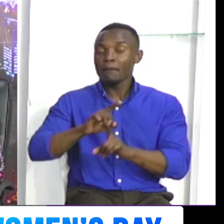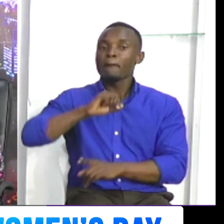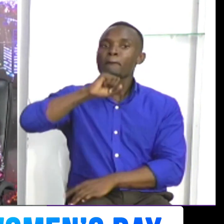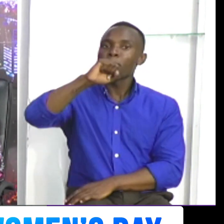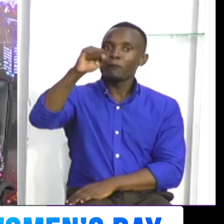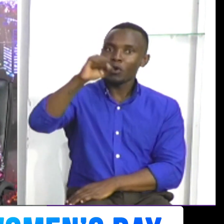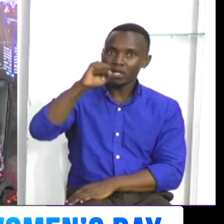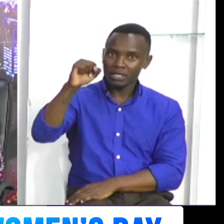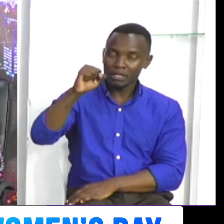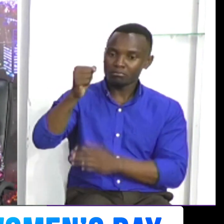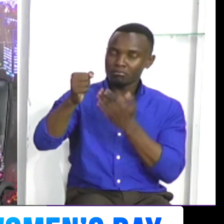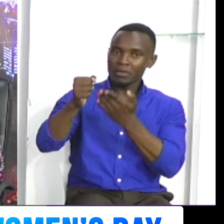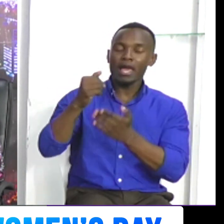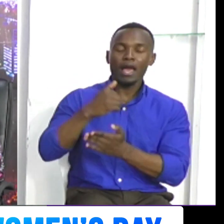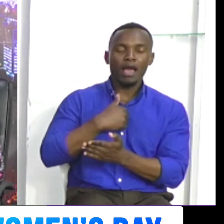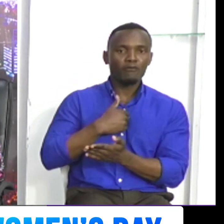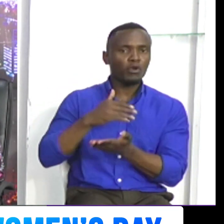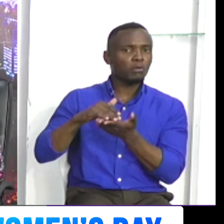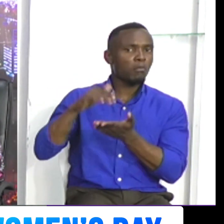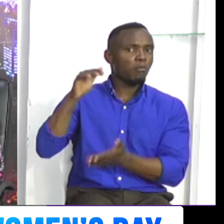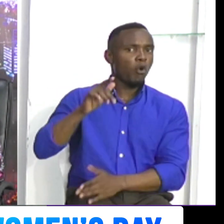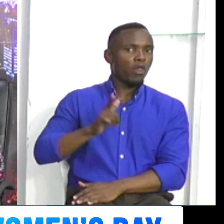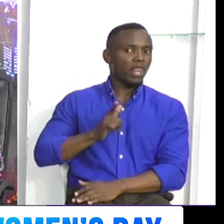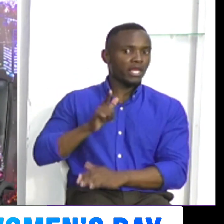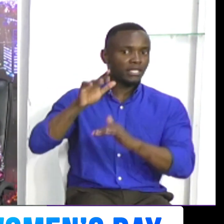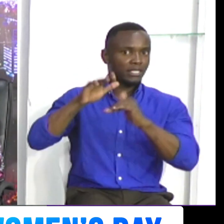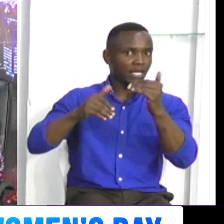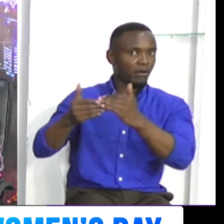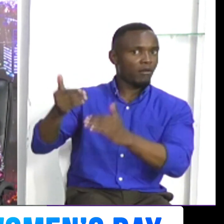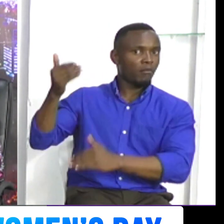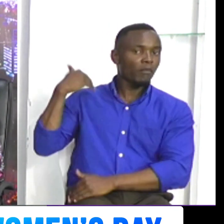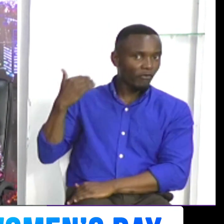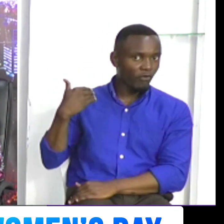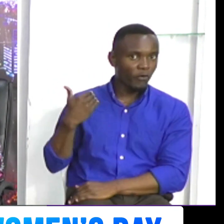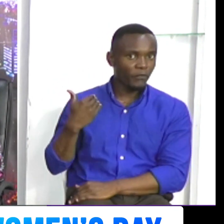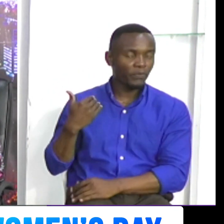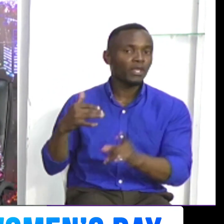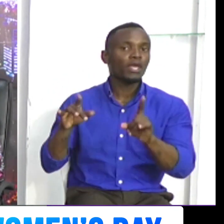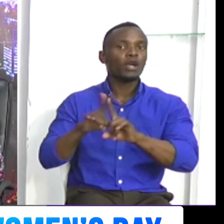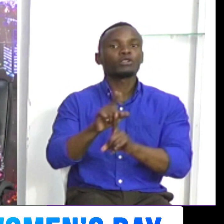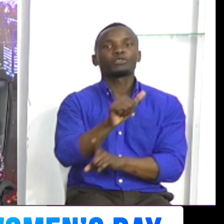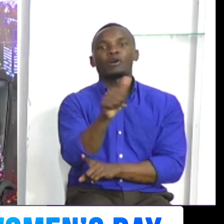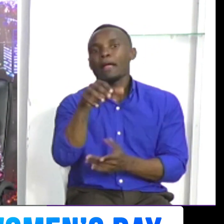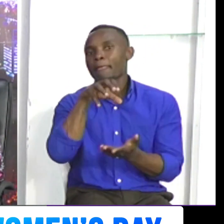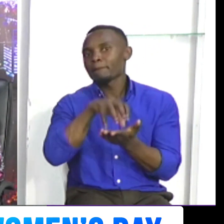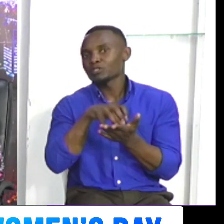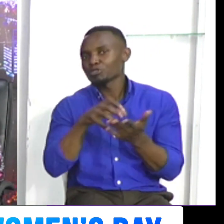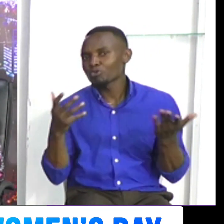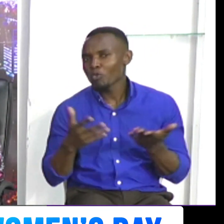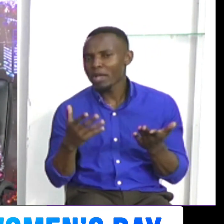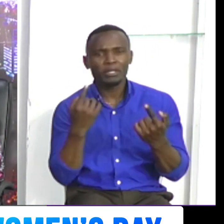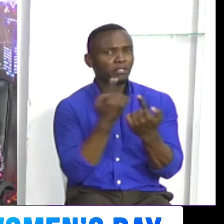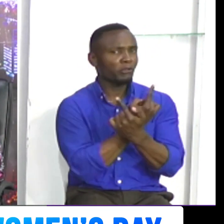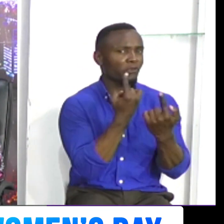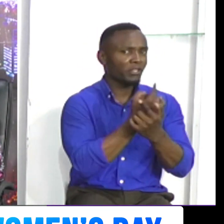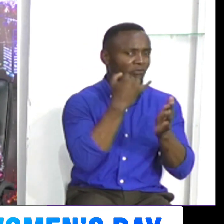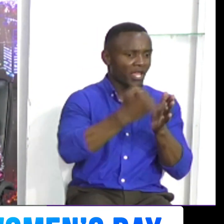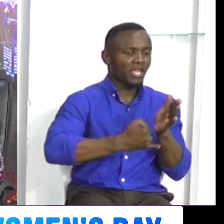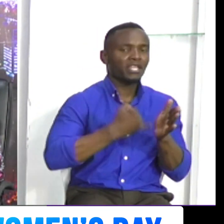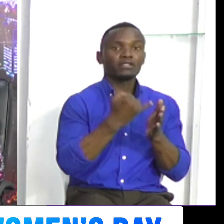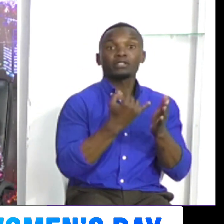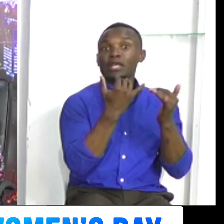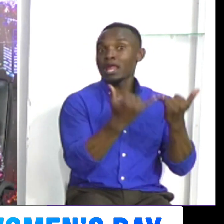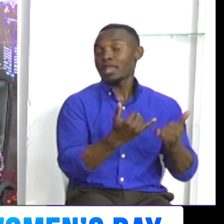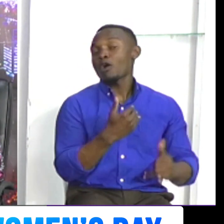have a number of ladies compared to the past. When it comes to other positions in the industries, at least I can say nowadays we